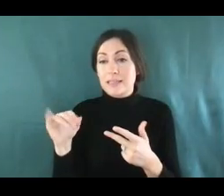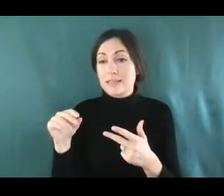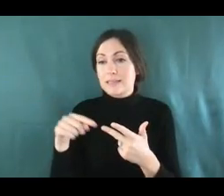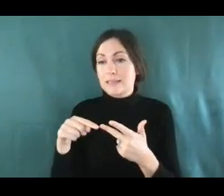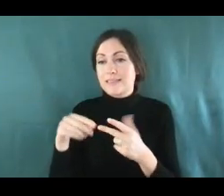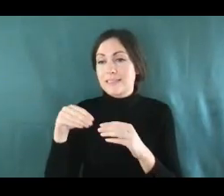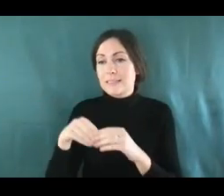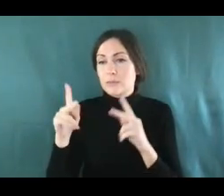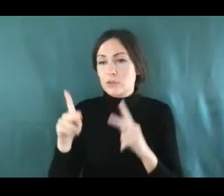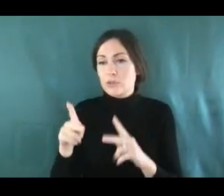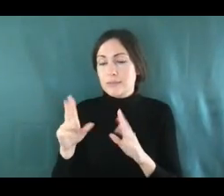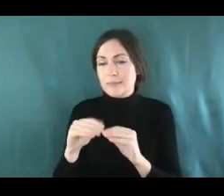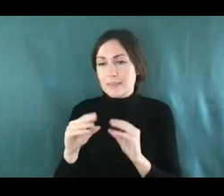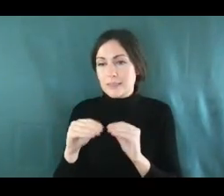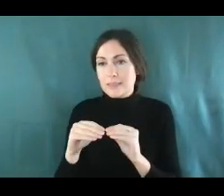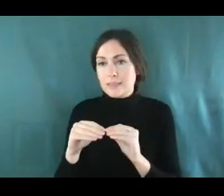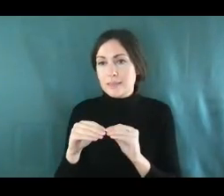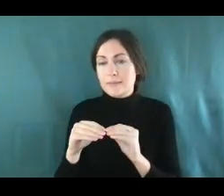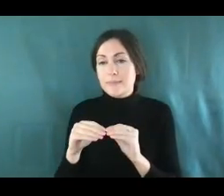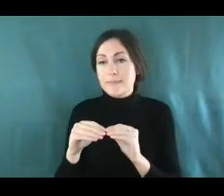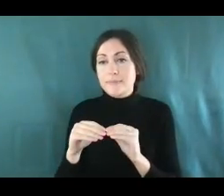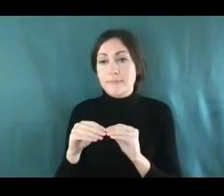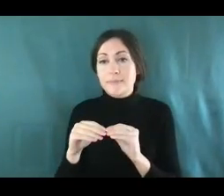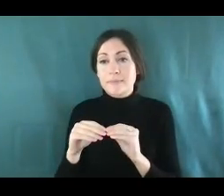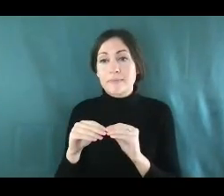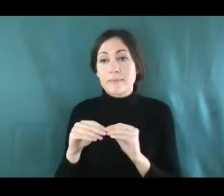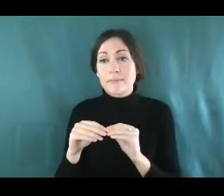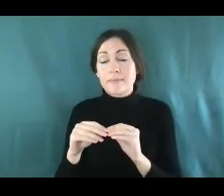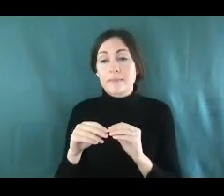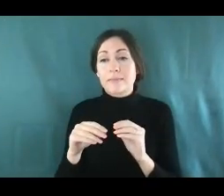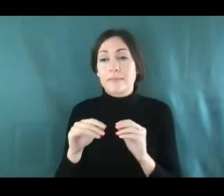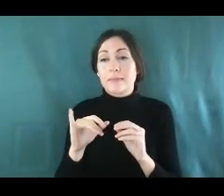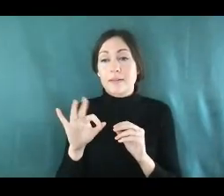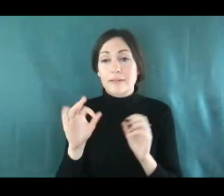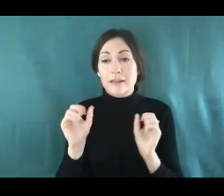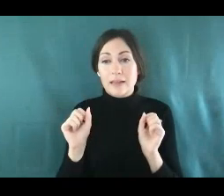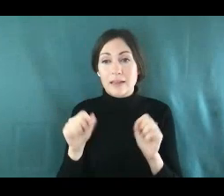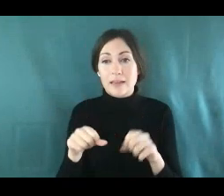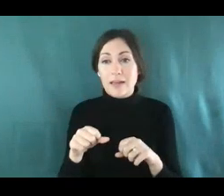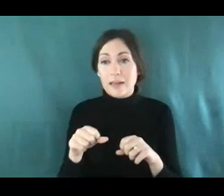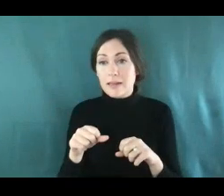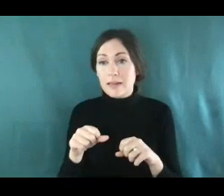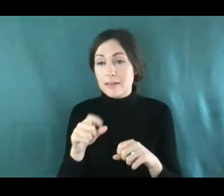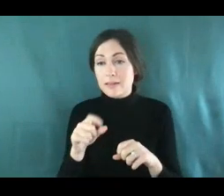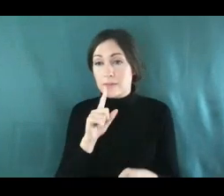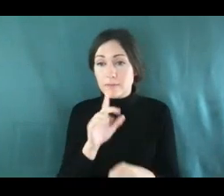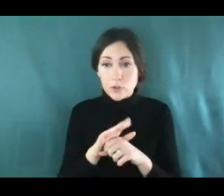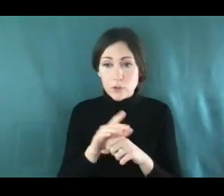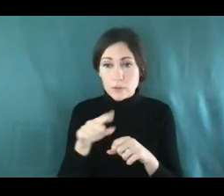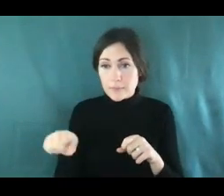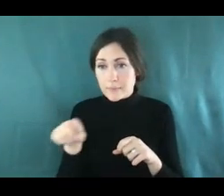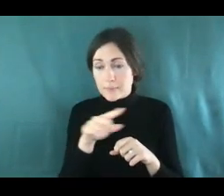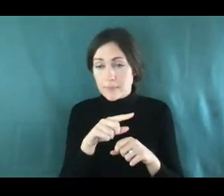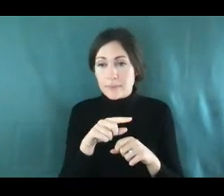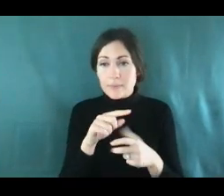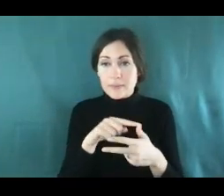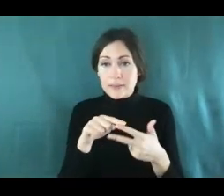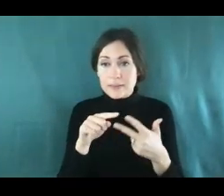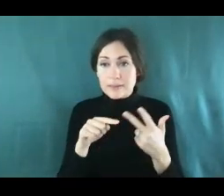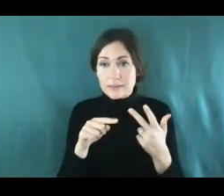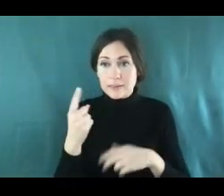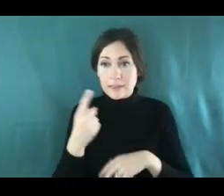meeting. So if I could reaffirm quorum and confirm quorum for these